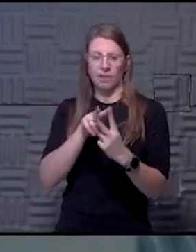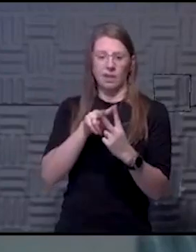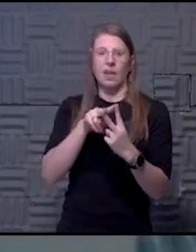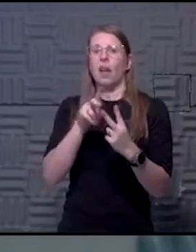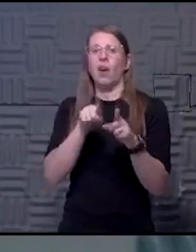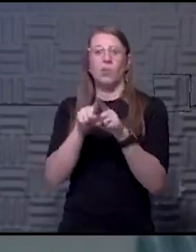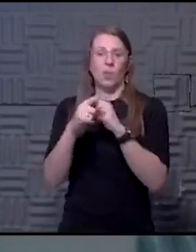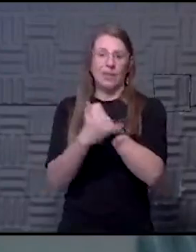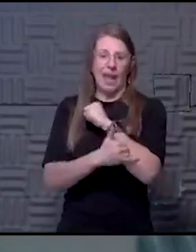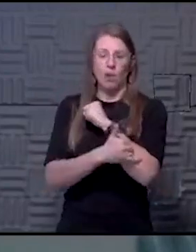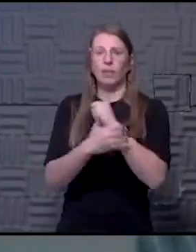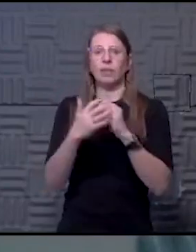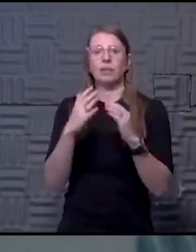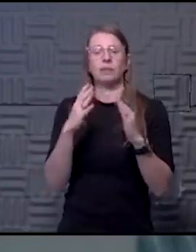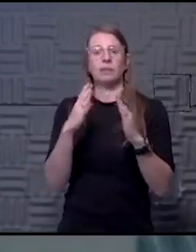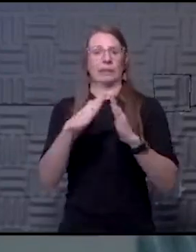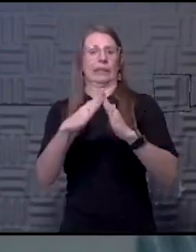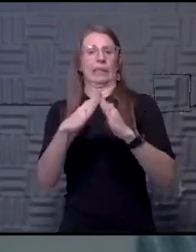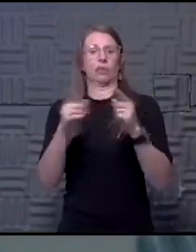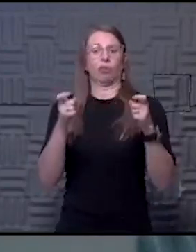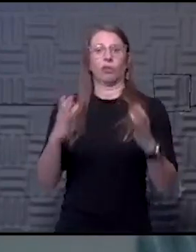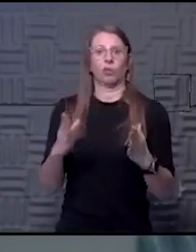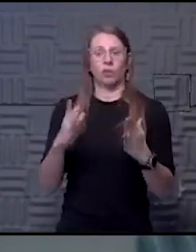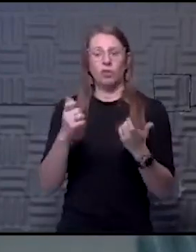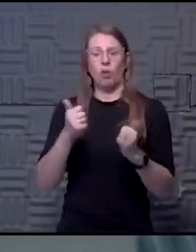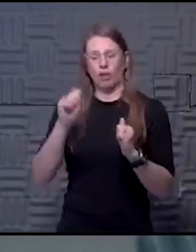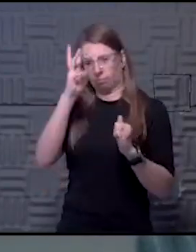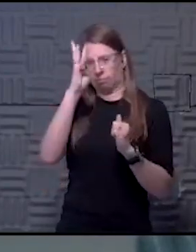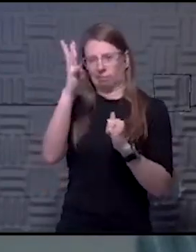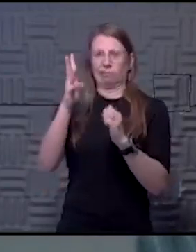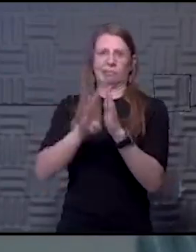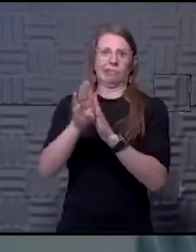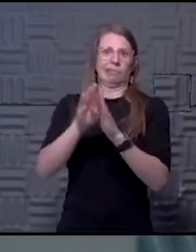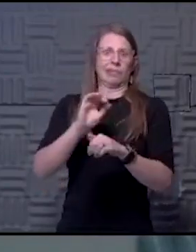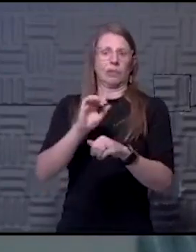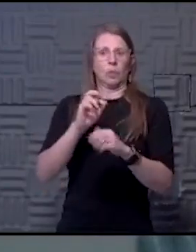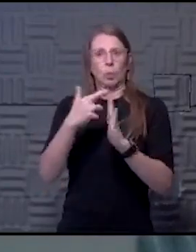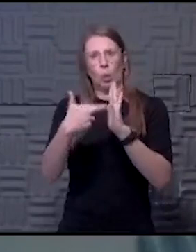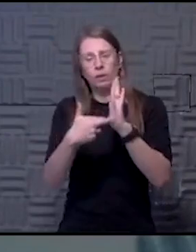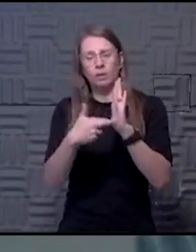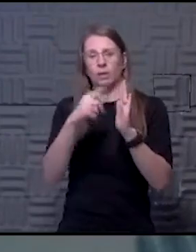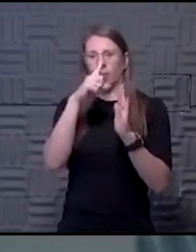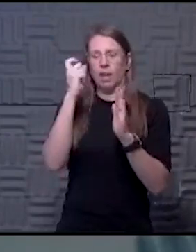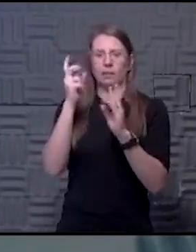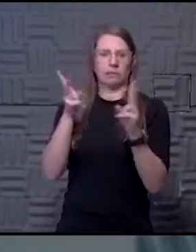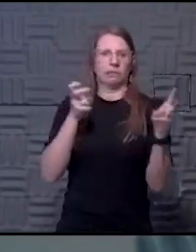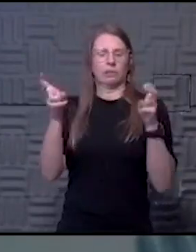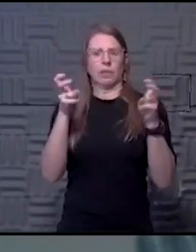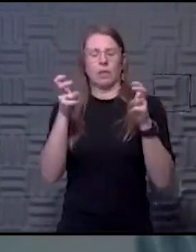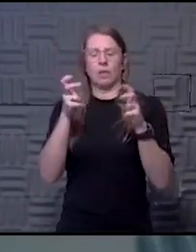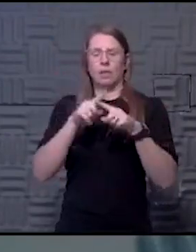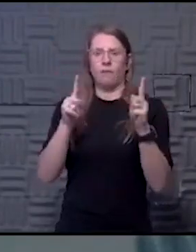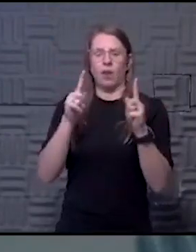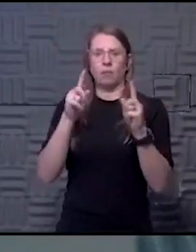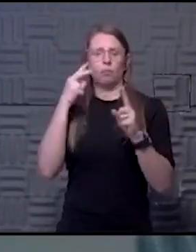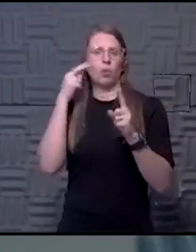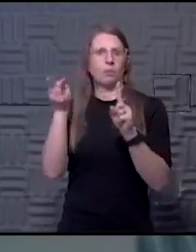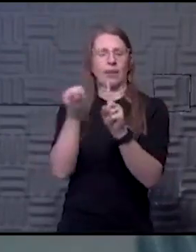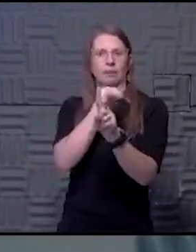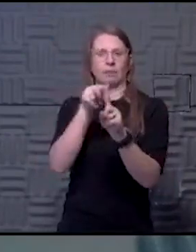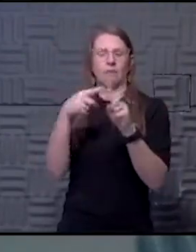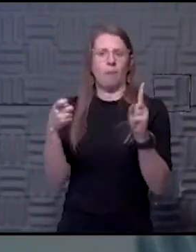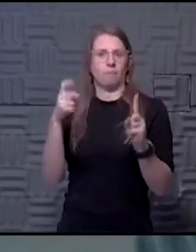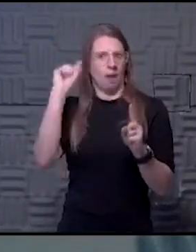directors have worked hard to try to come up with rules while we're hearing sometimes different viewpoints from above. I will say this, though, in terms